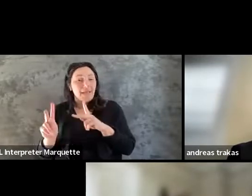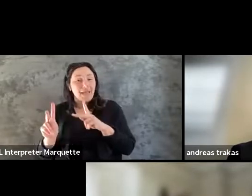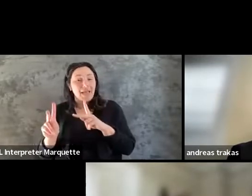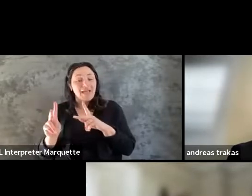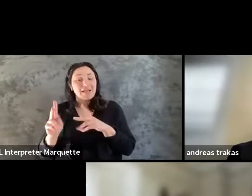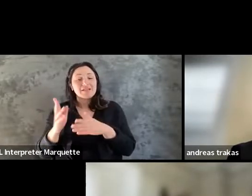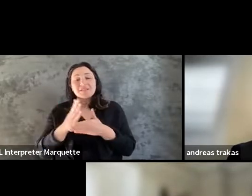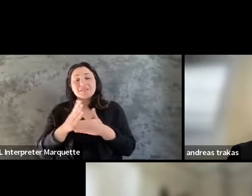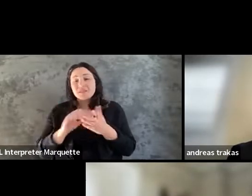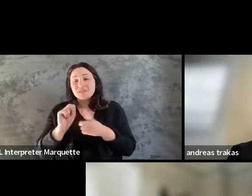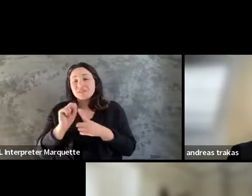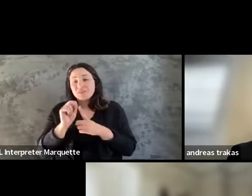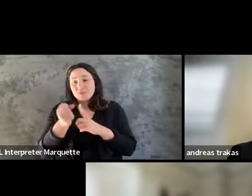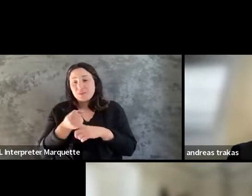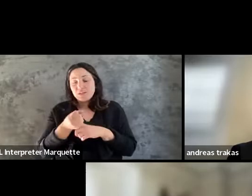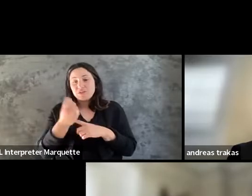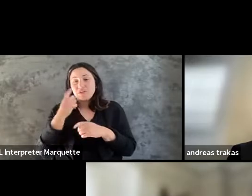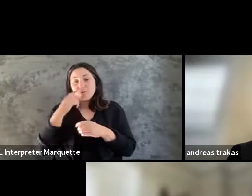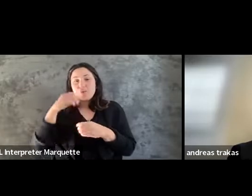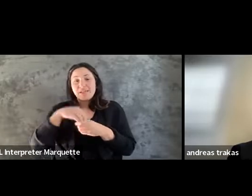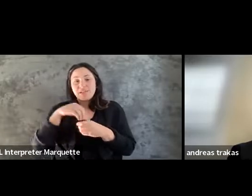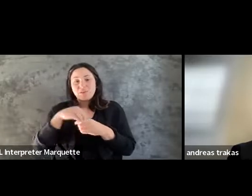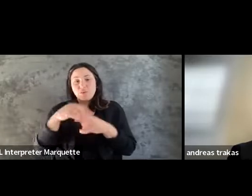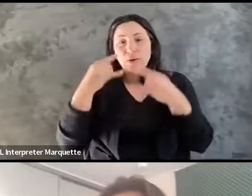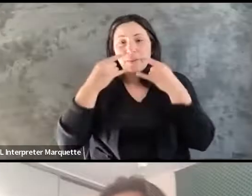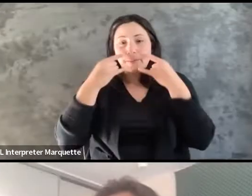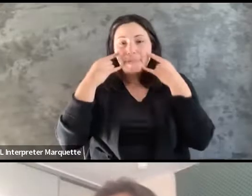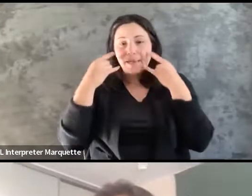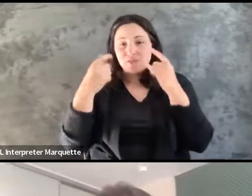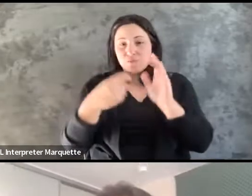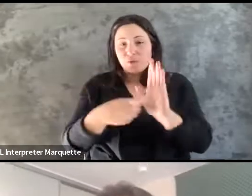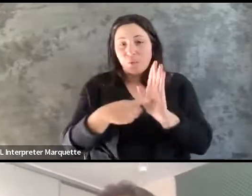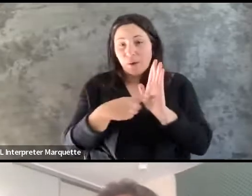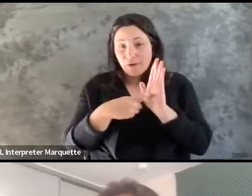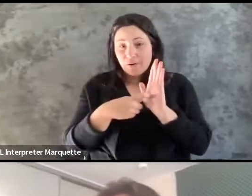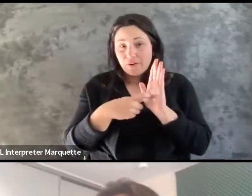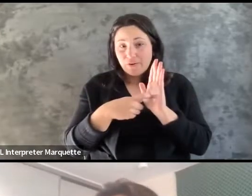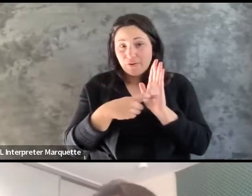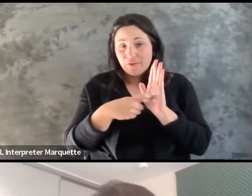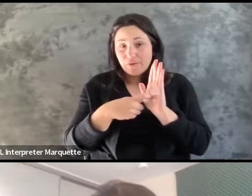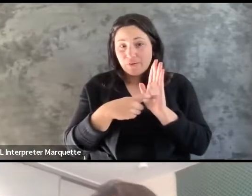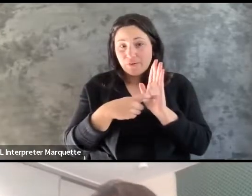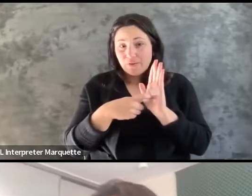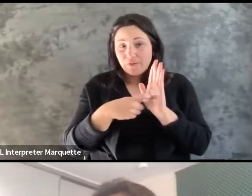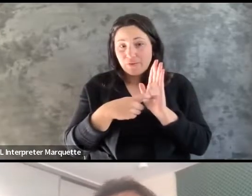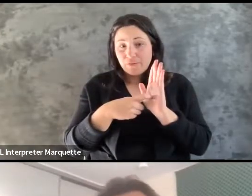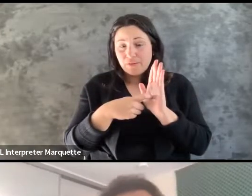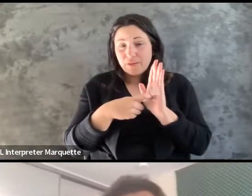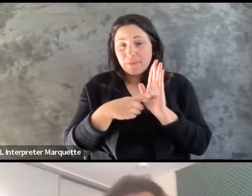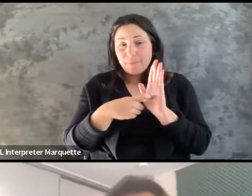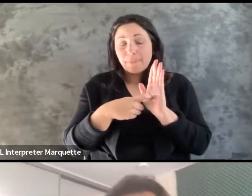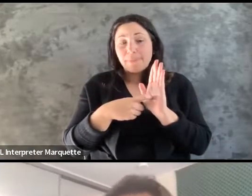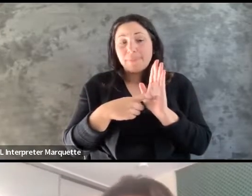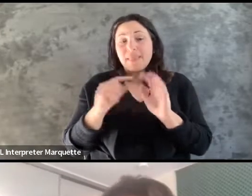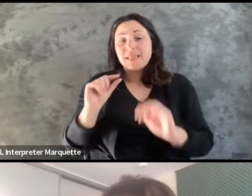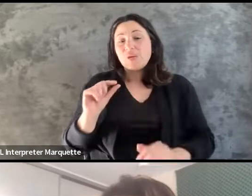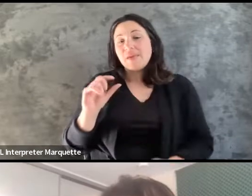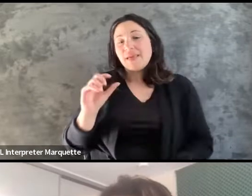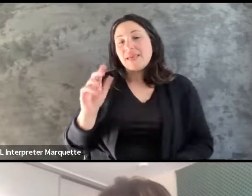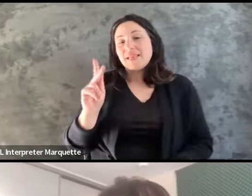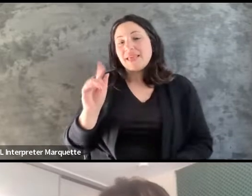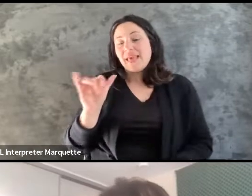some conditions to an indoor mask mandate. In a little bit, Kathy Montes is going to go